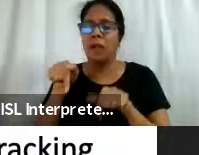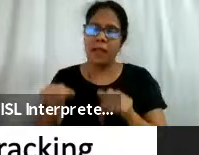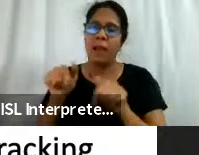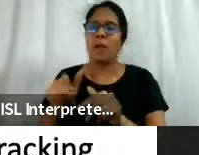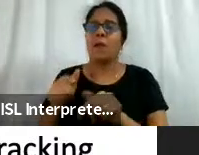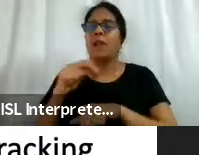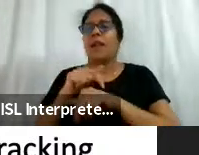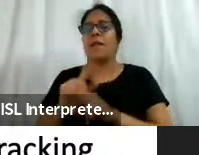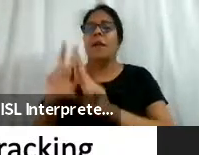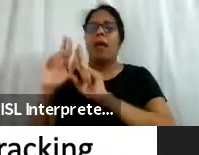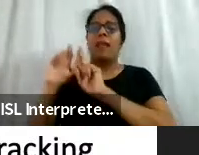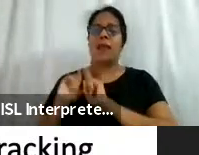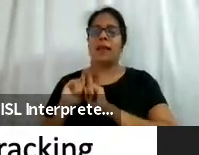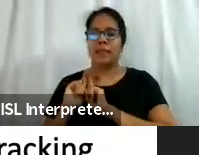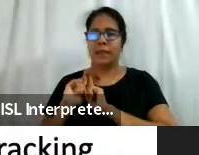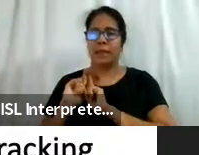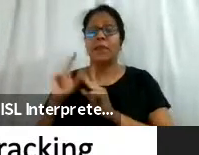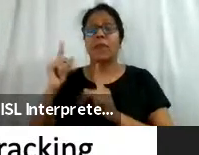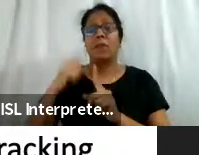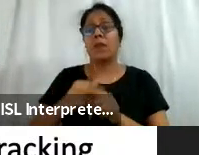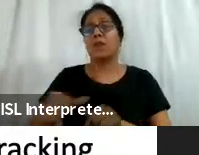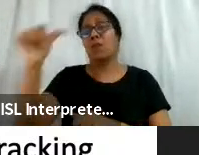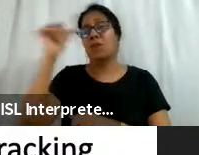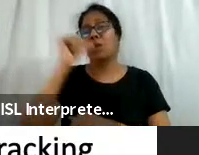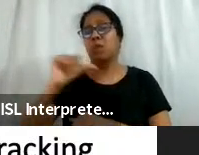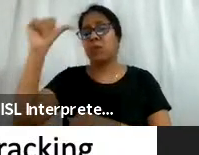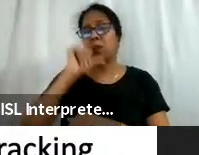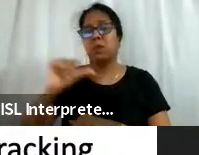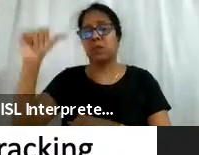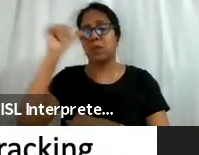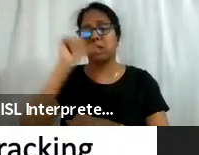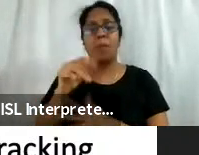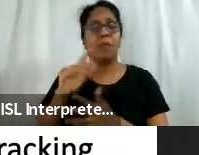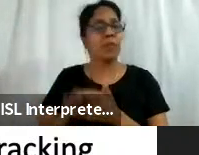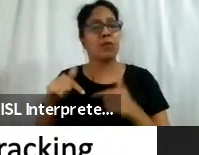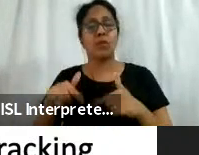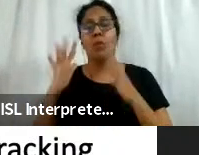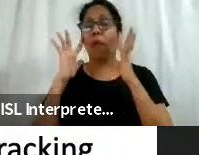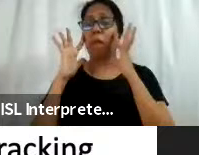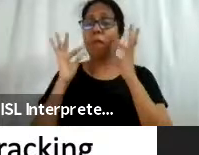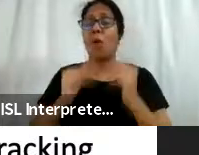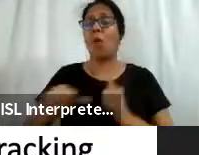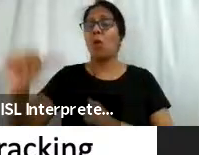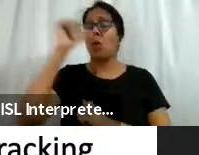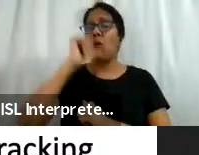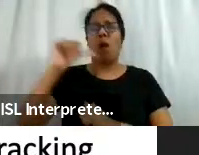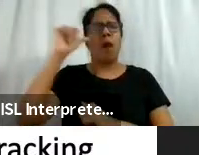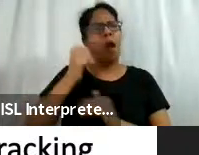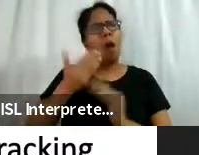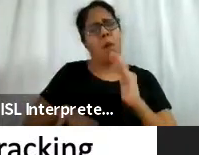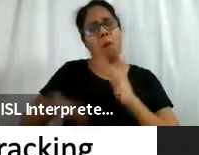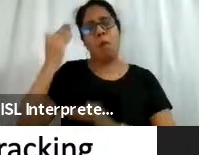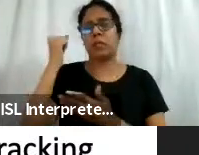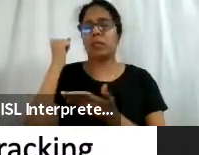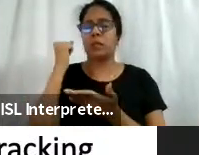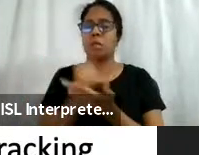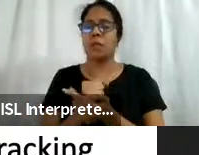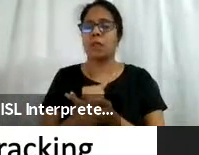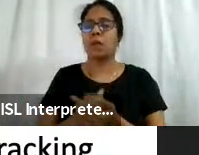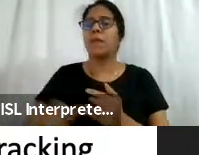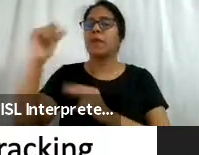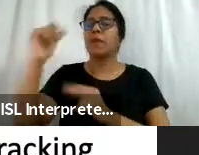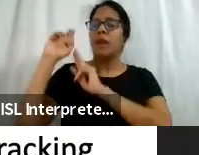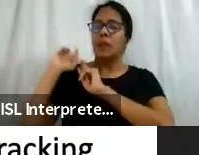have a lot of fluids, because you need to maintain proper hydration. So rest and drink a